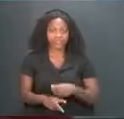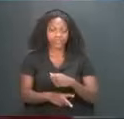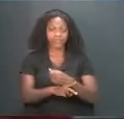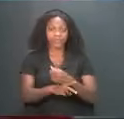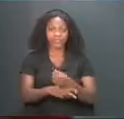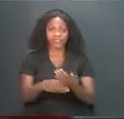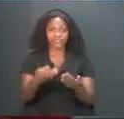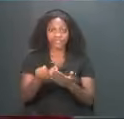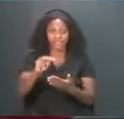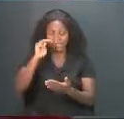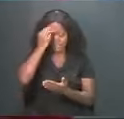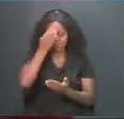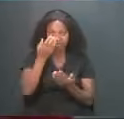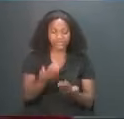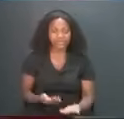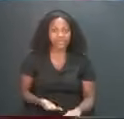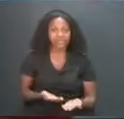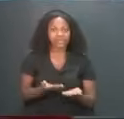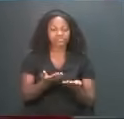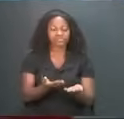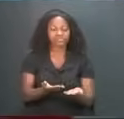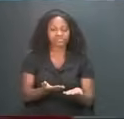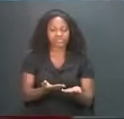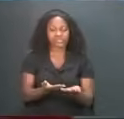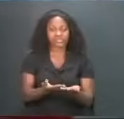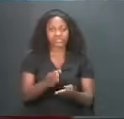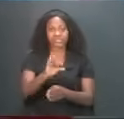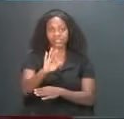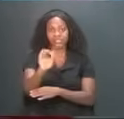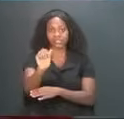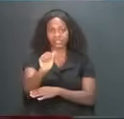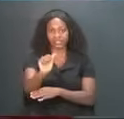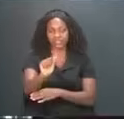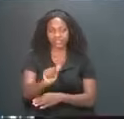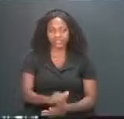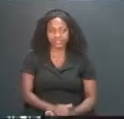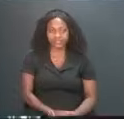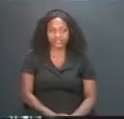to lay item 9A.